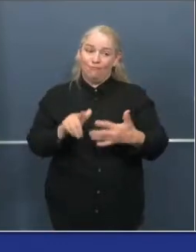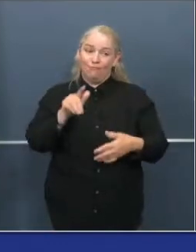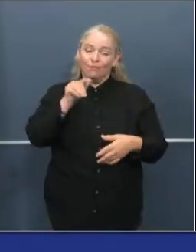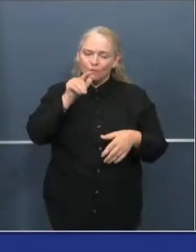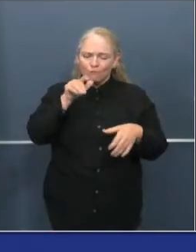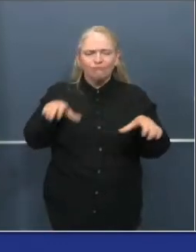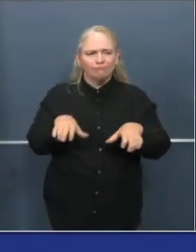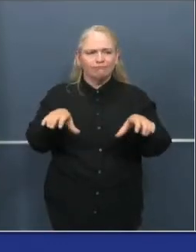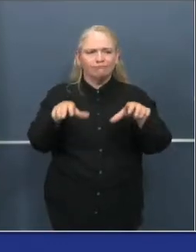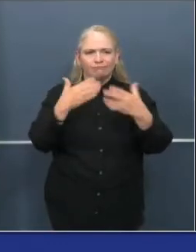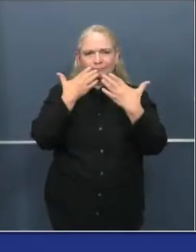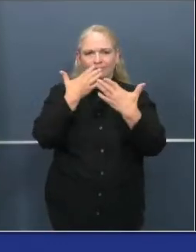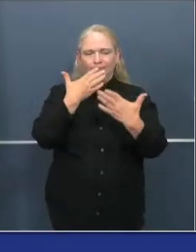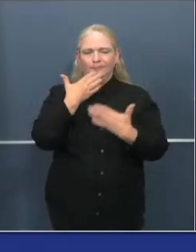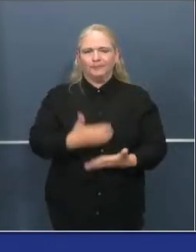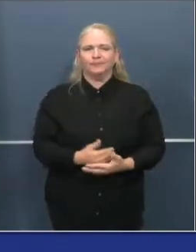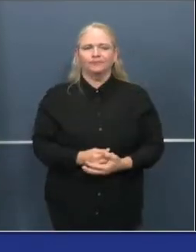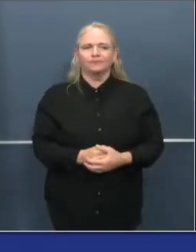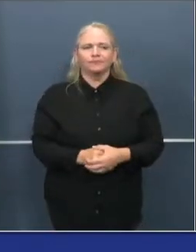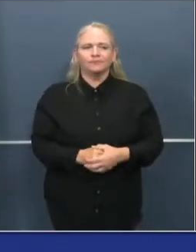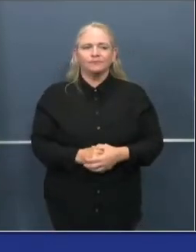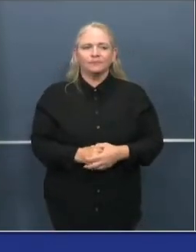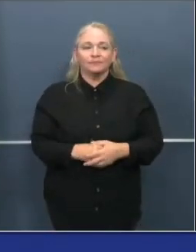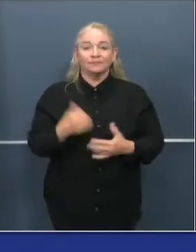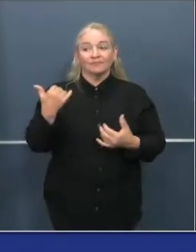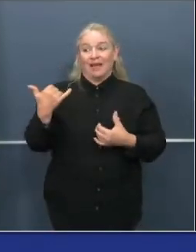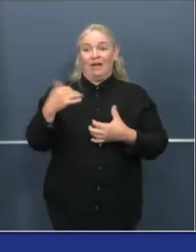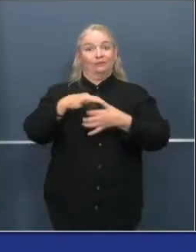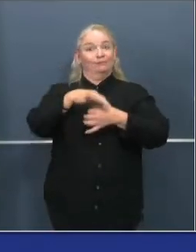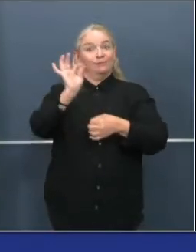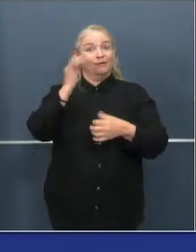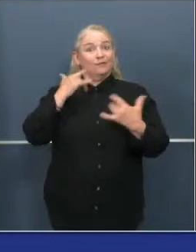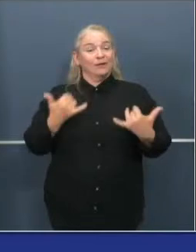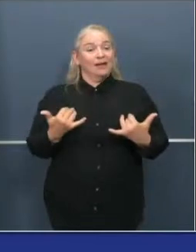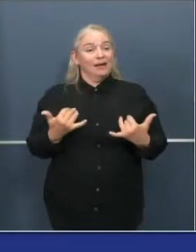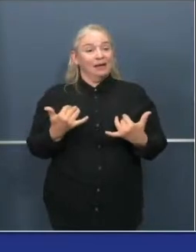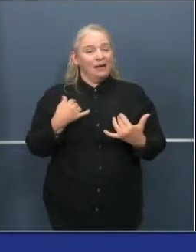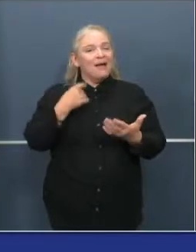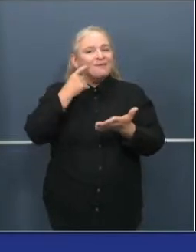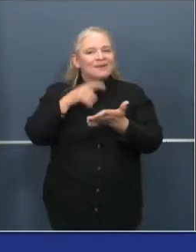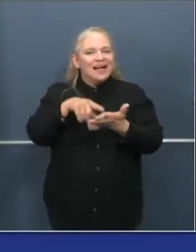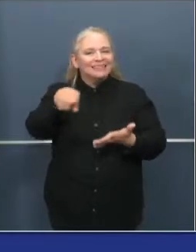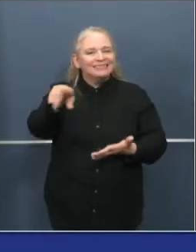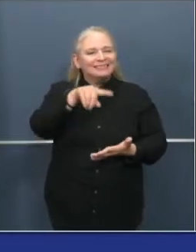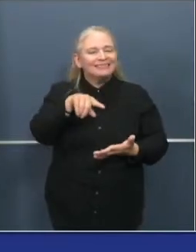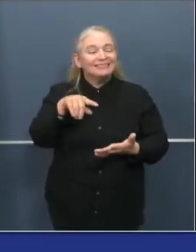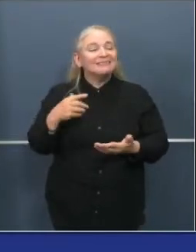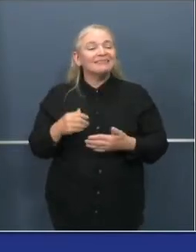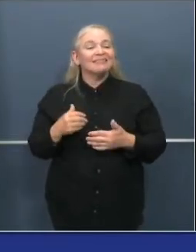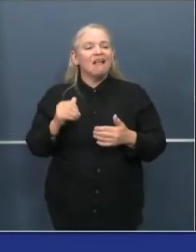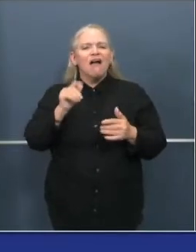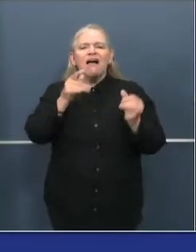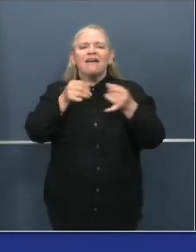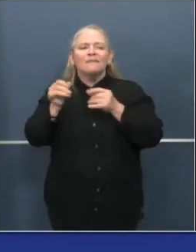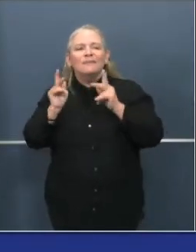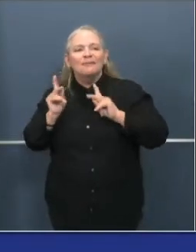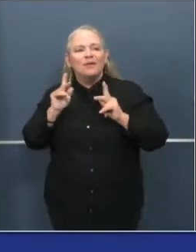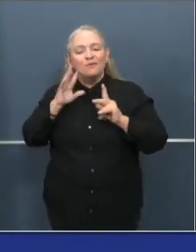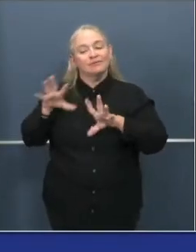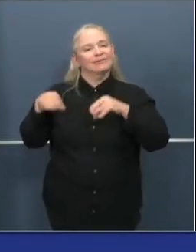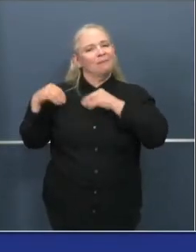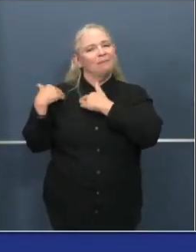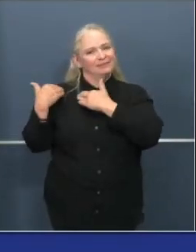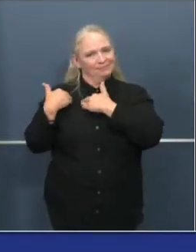responsibility has now been elevated. Our collective responsibility as a community, county level, to secure